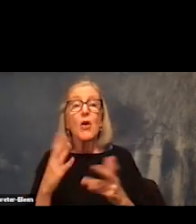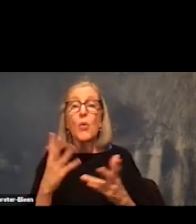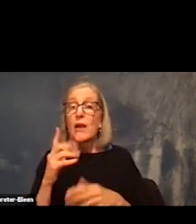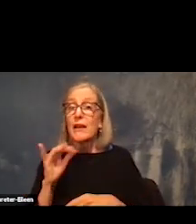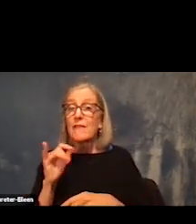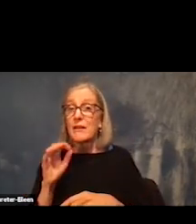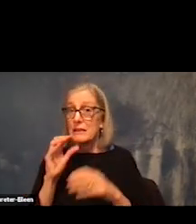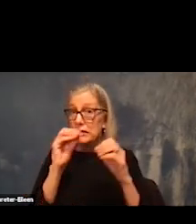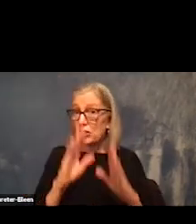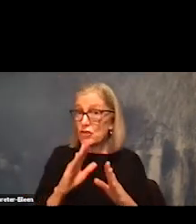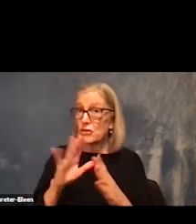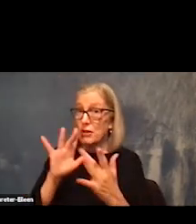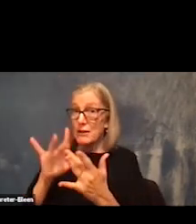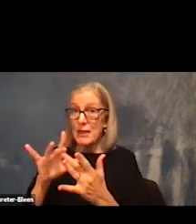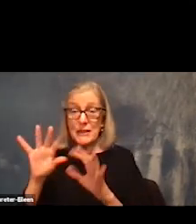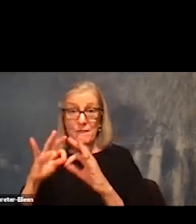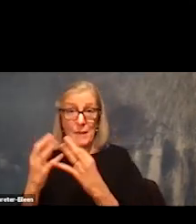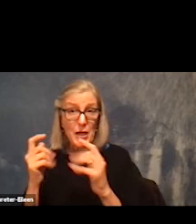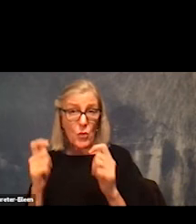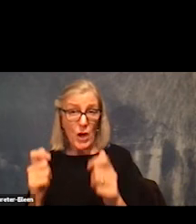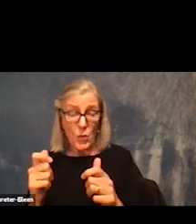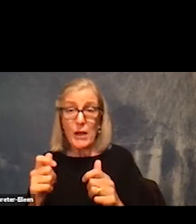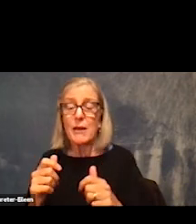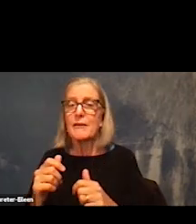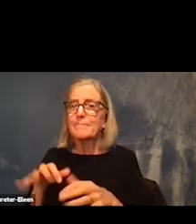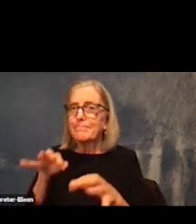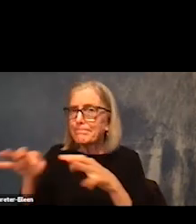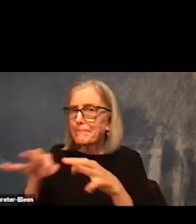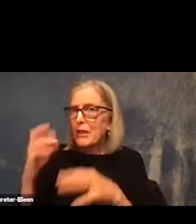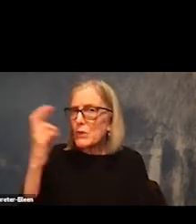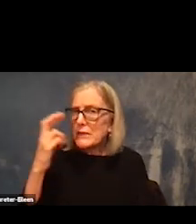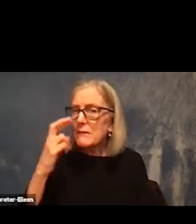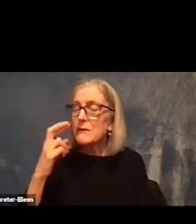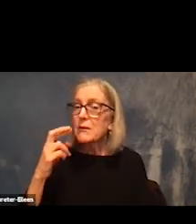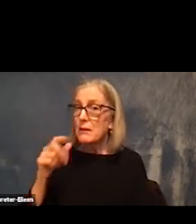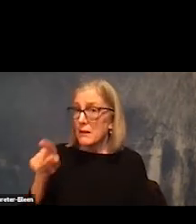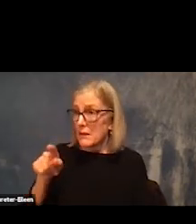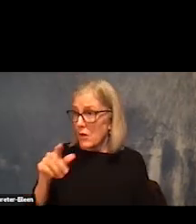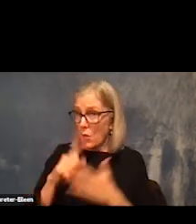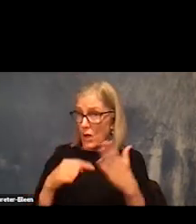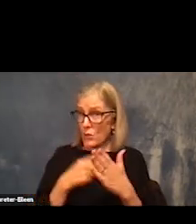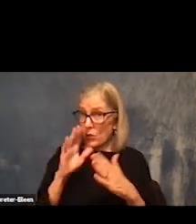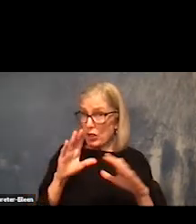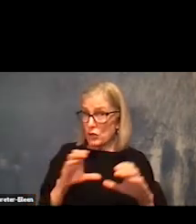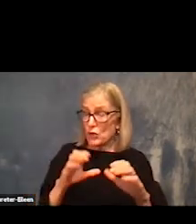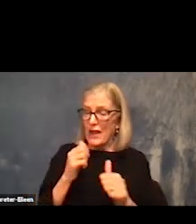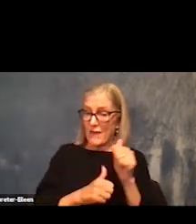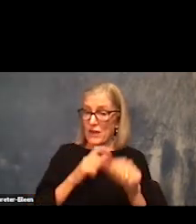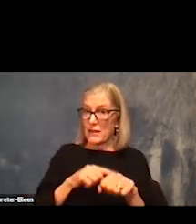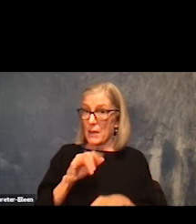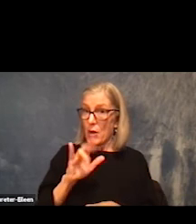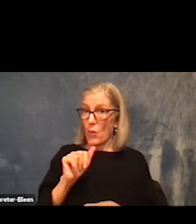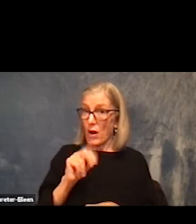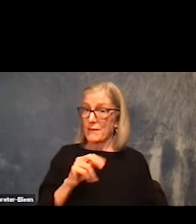in touch with them from the start. His family knew the plan for tracking, how Juan scored a point each time he advocated for